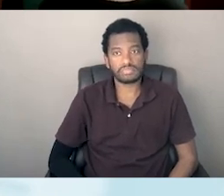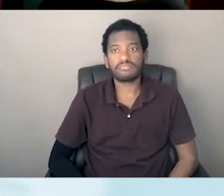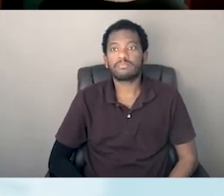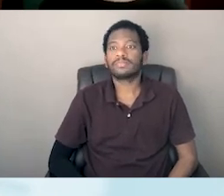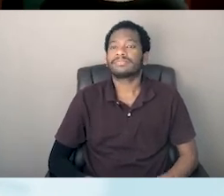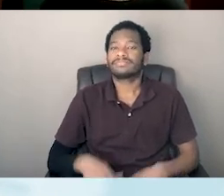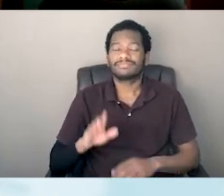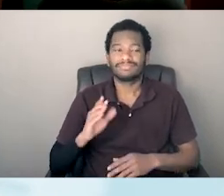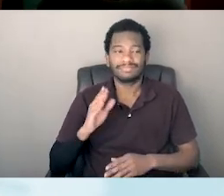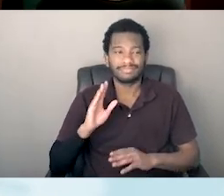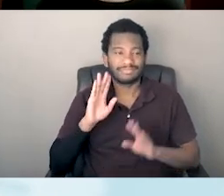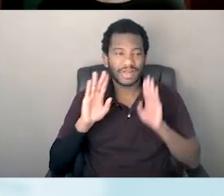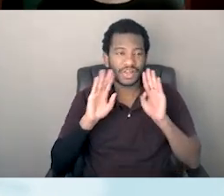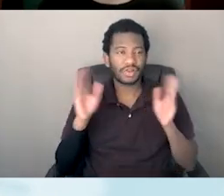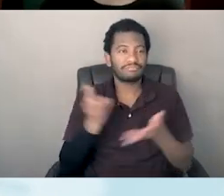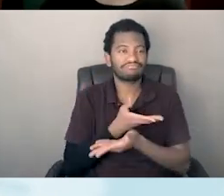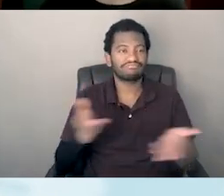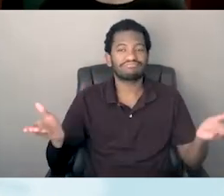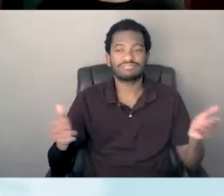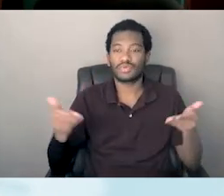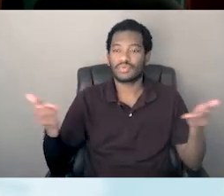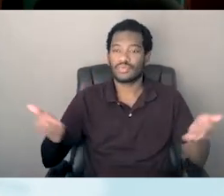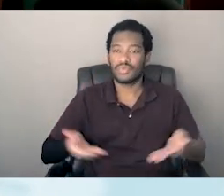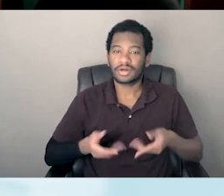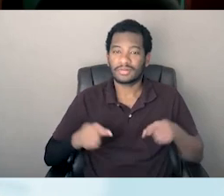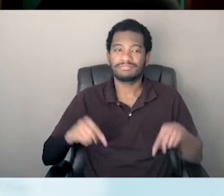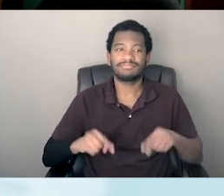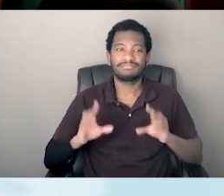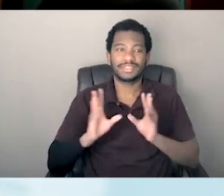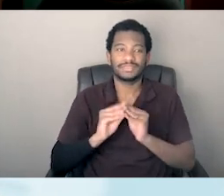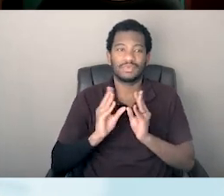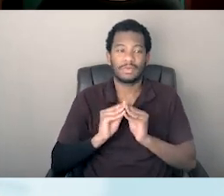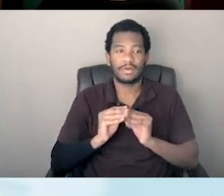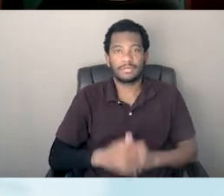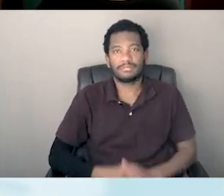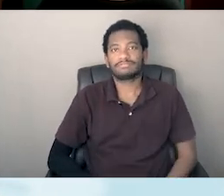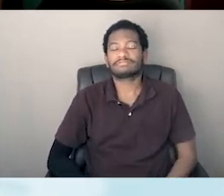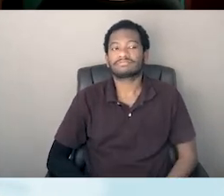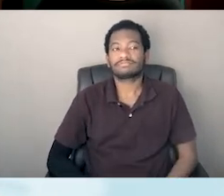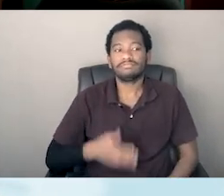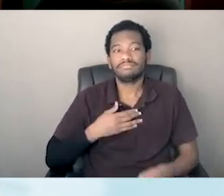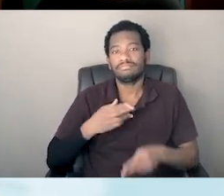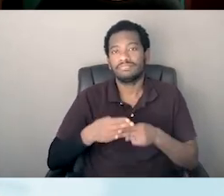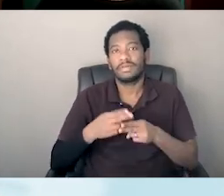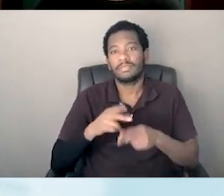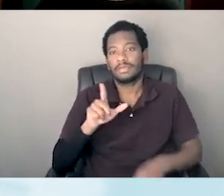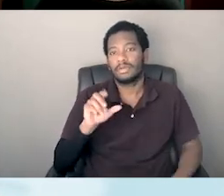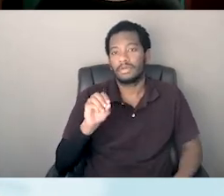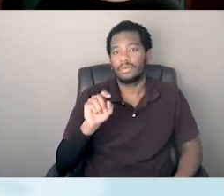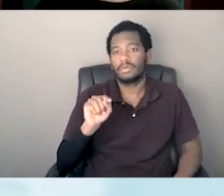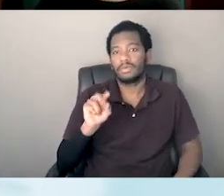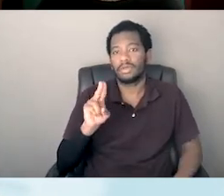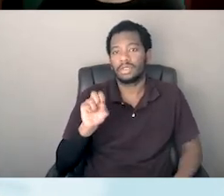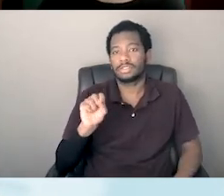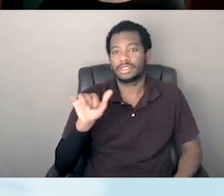Hi, everyone. Welcome to this webinar. My name is Lotus Yu,